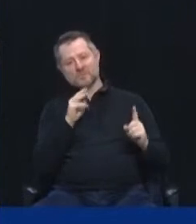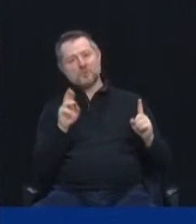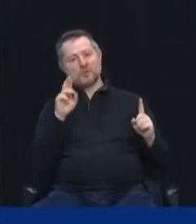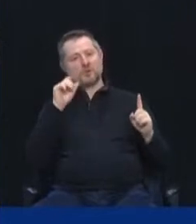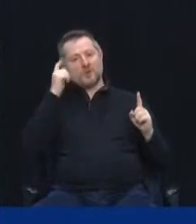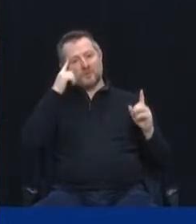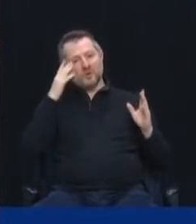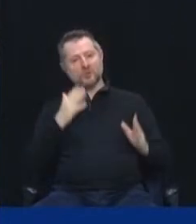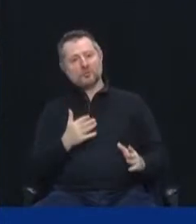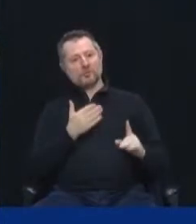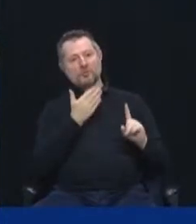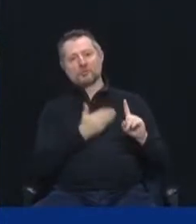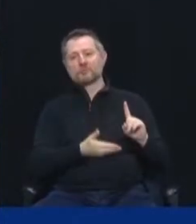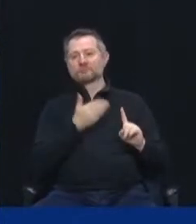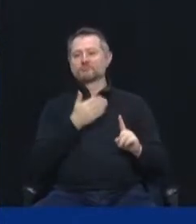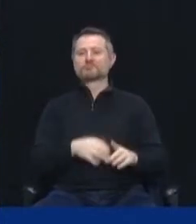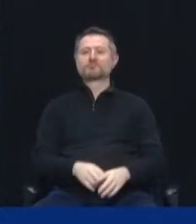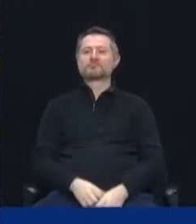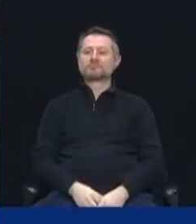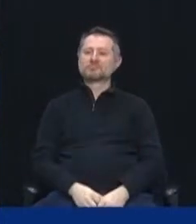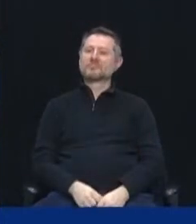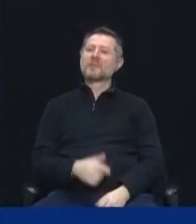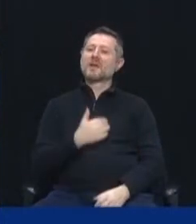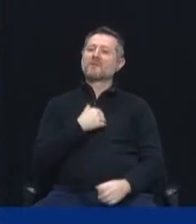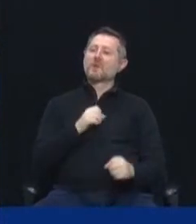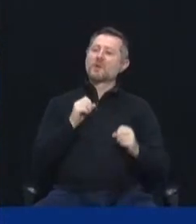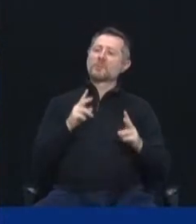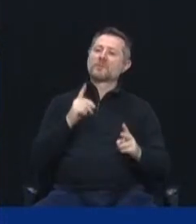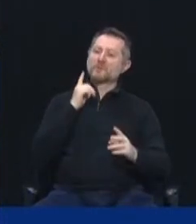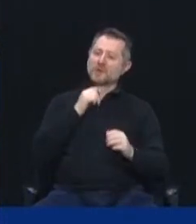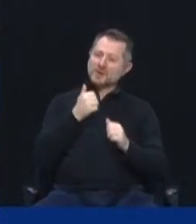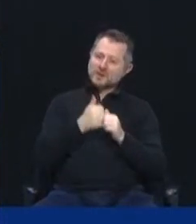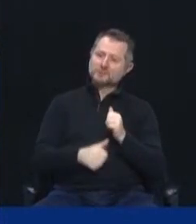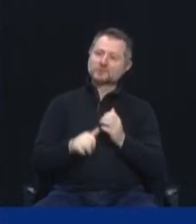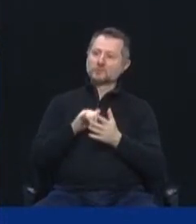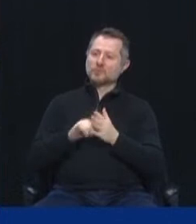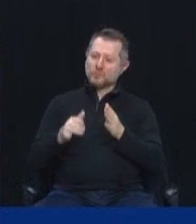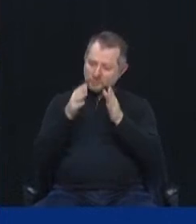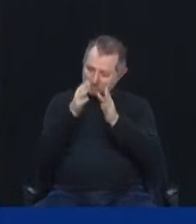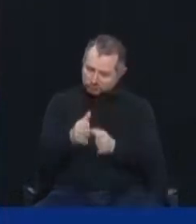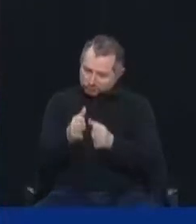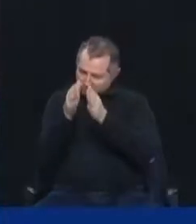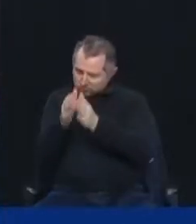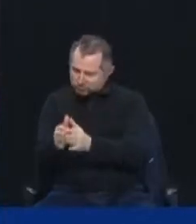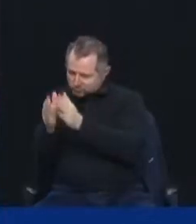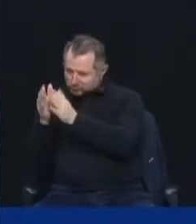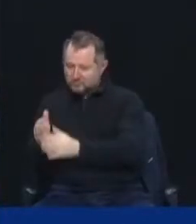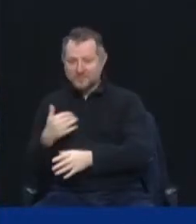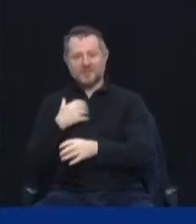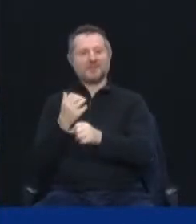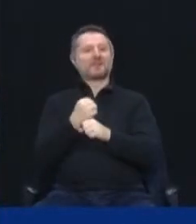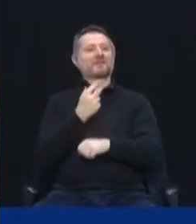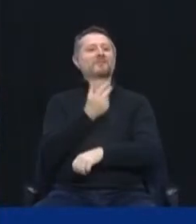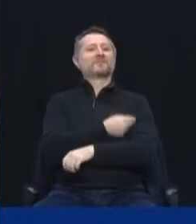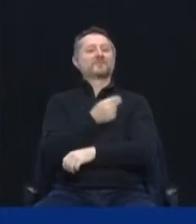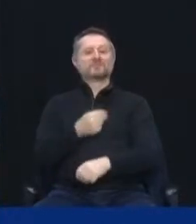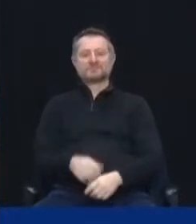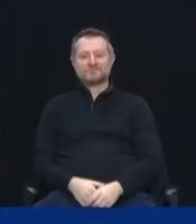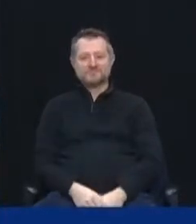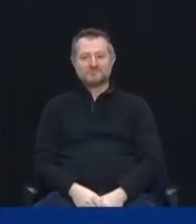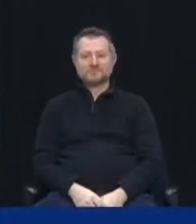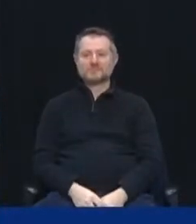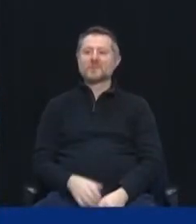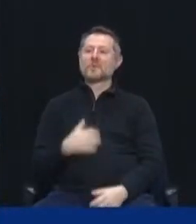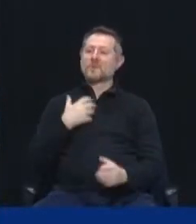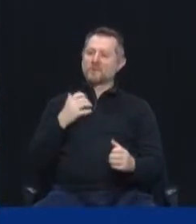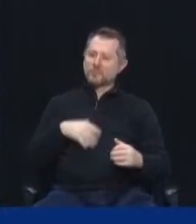to have the opportunity for every New Yorkers have the vaccine, and we want everybody to get